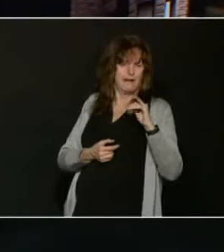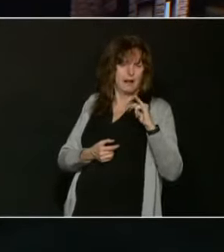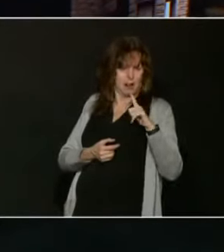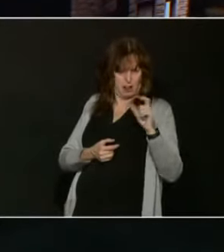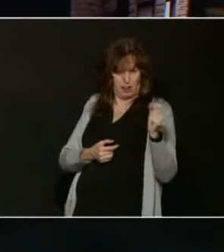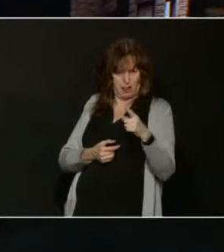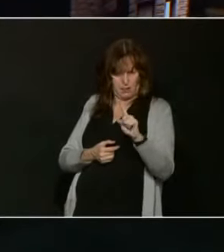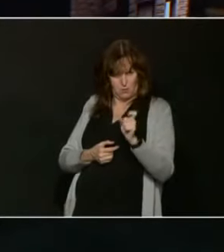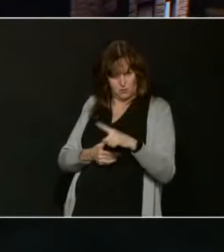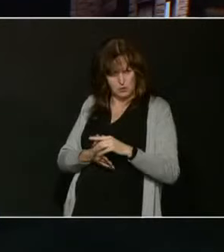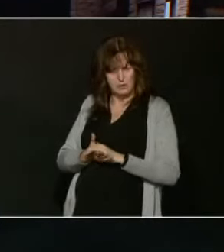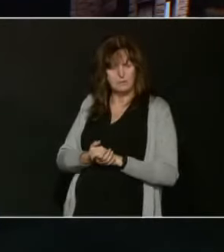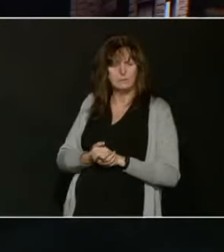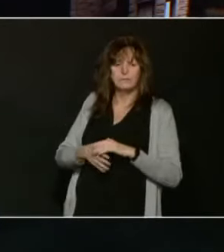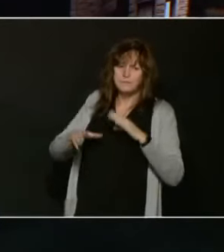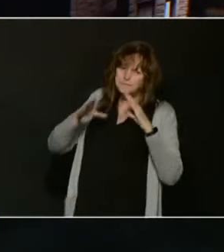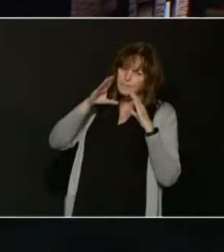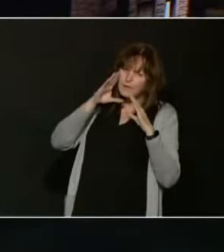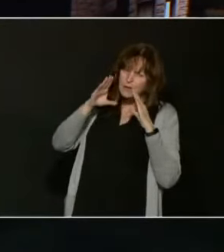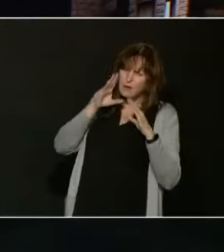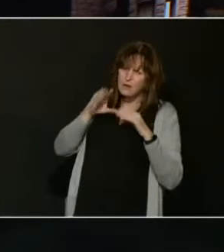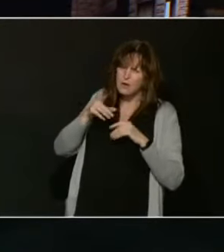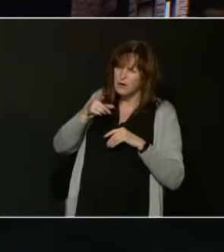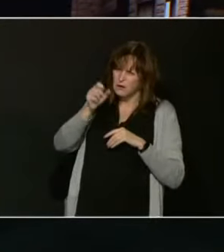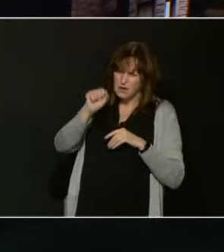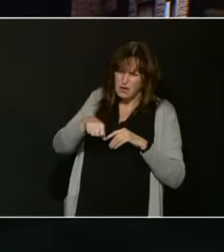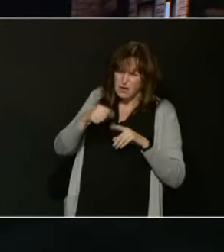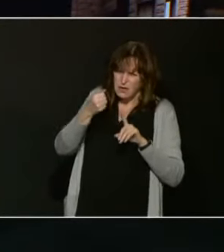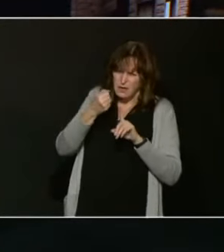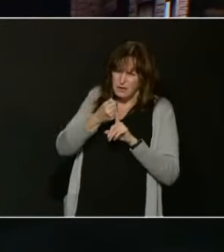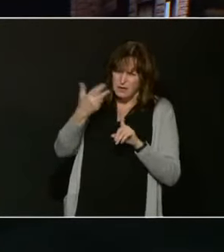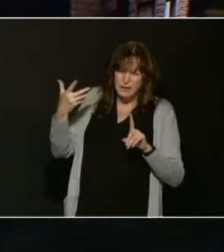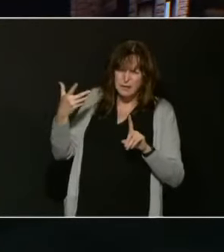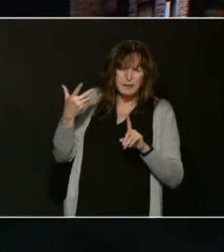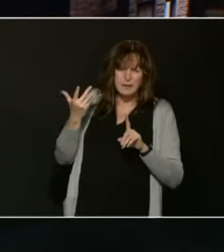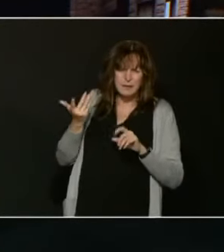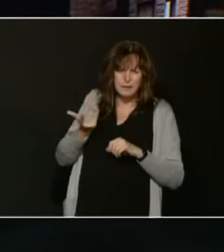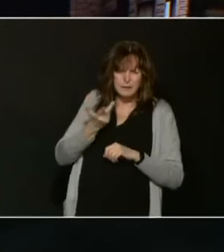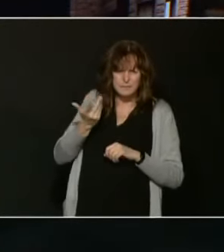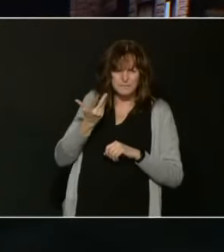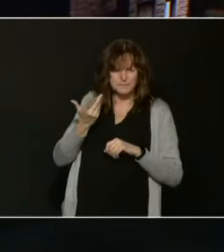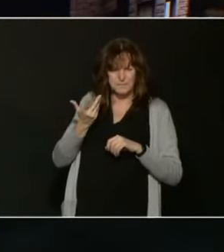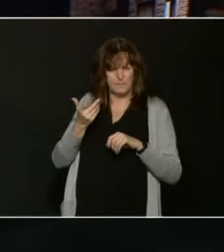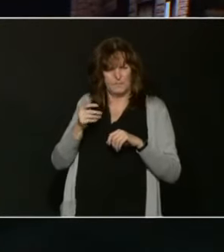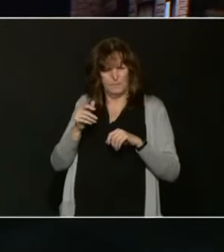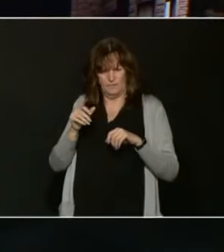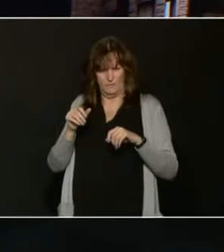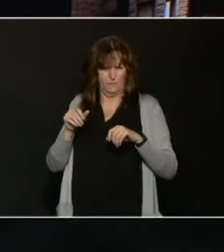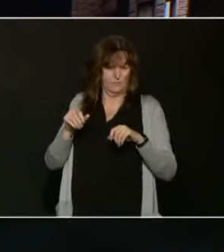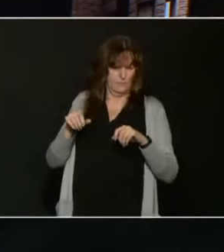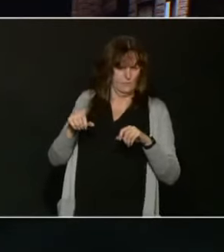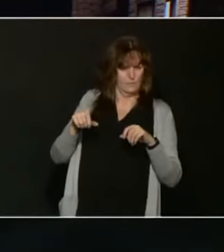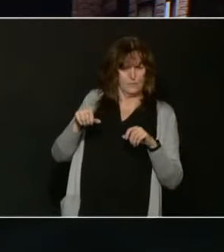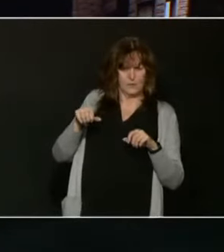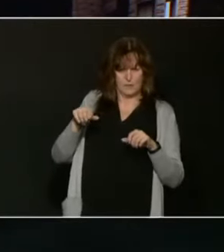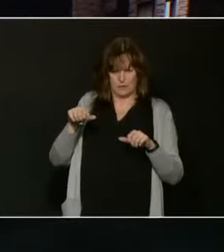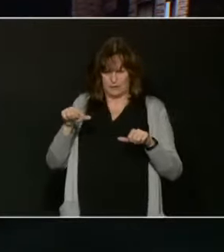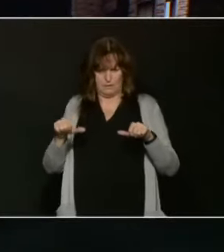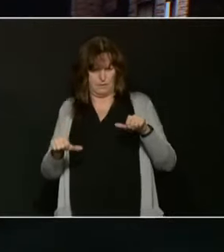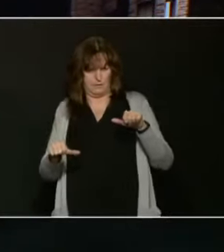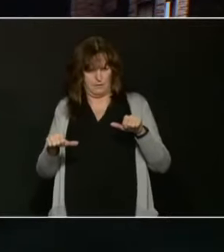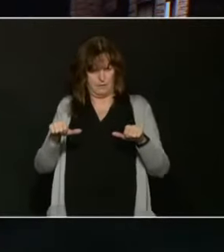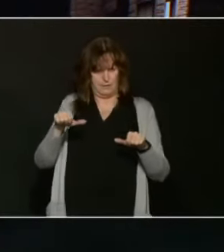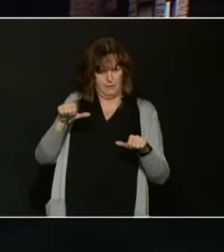ask if you could expand a little bit on what accounts for the uncertainty in the speed of the spread